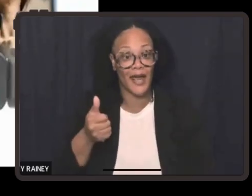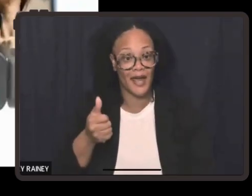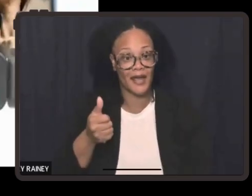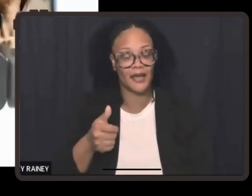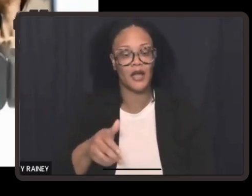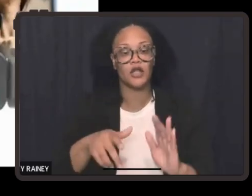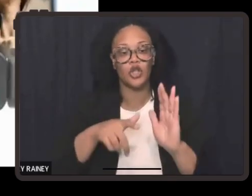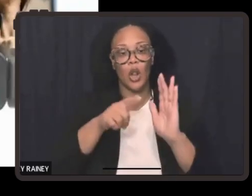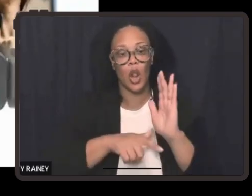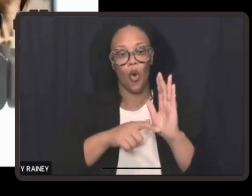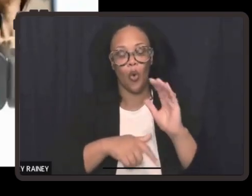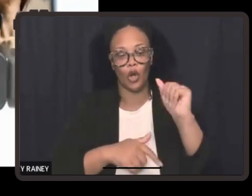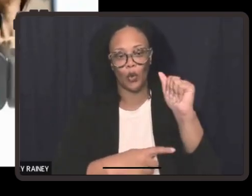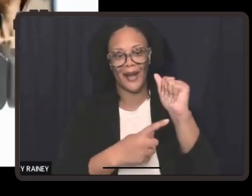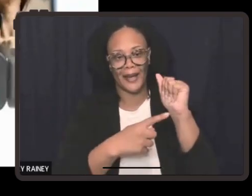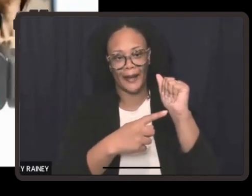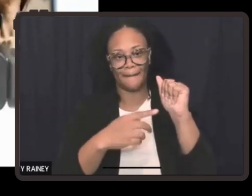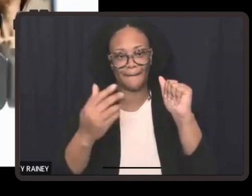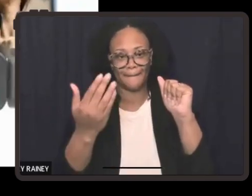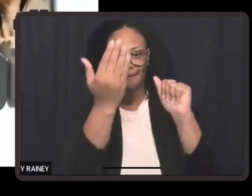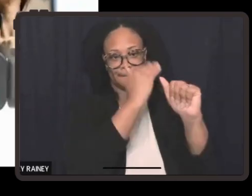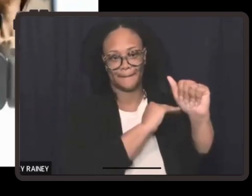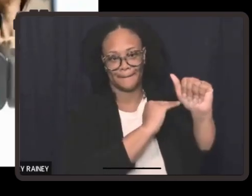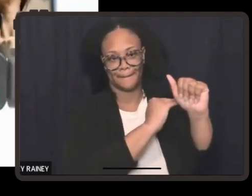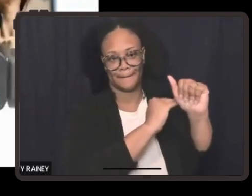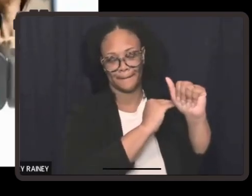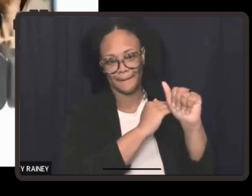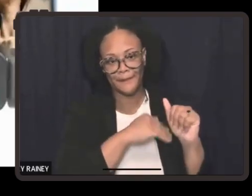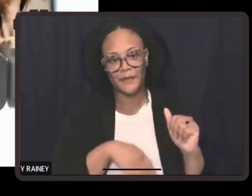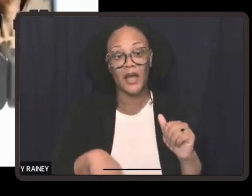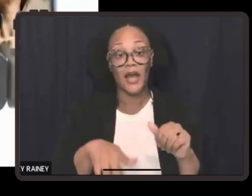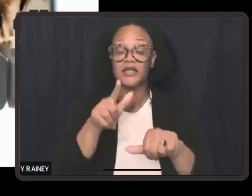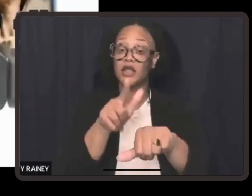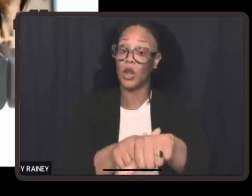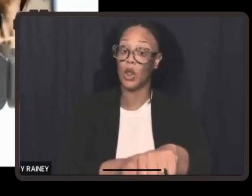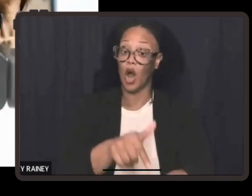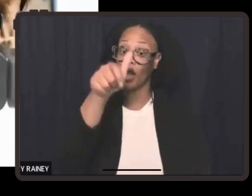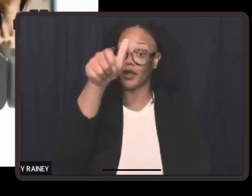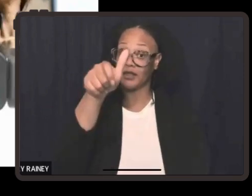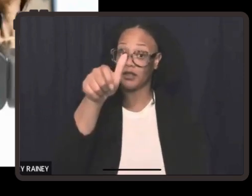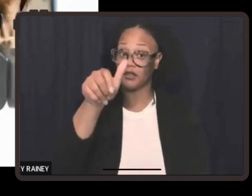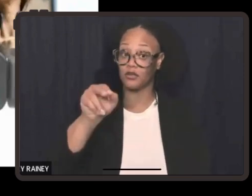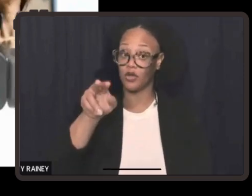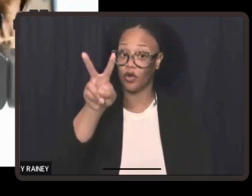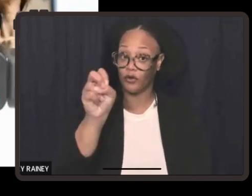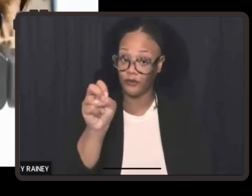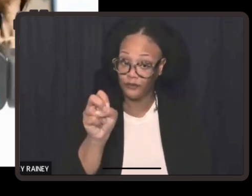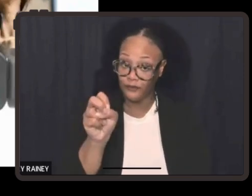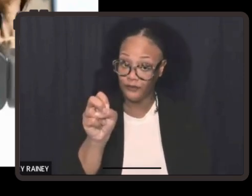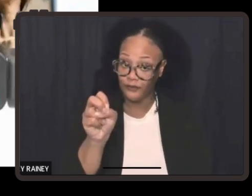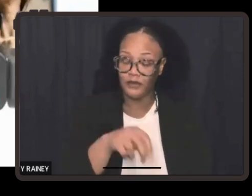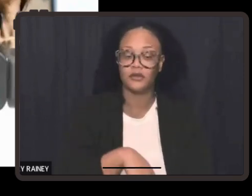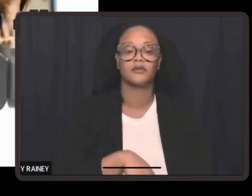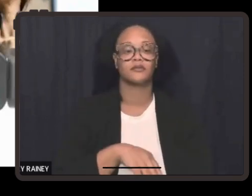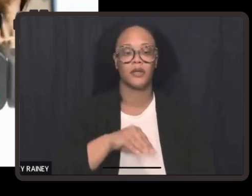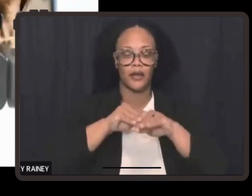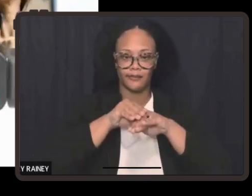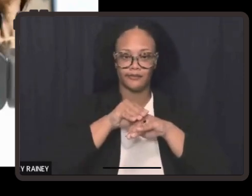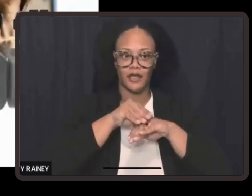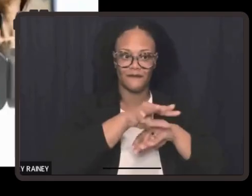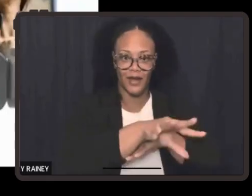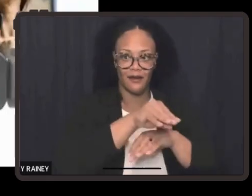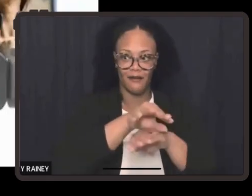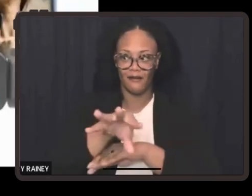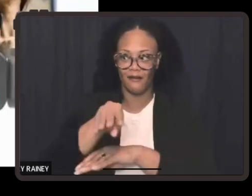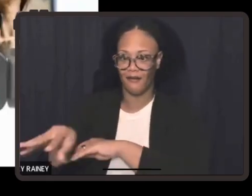the of all of them. It's the longest one. It affects a lot of things. One